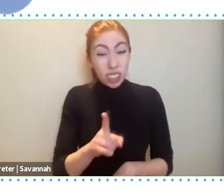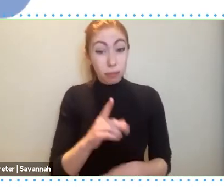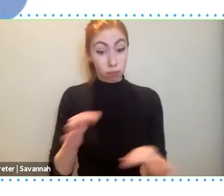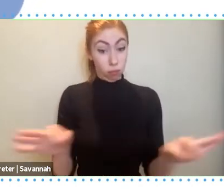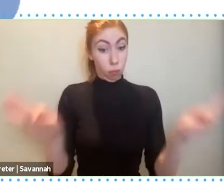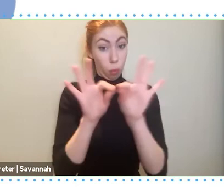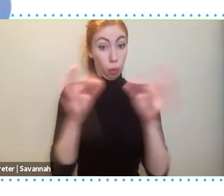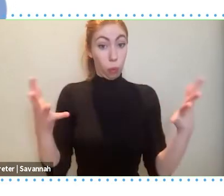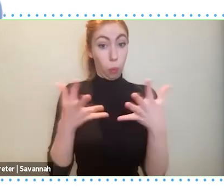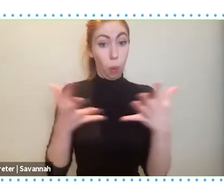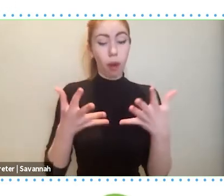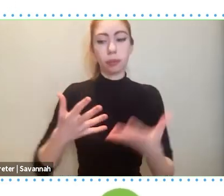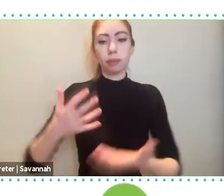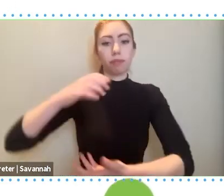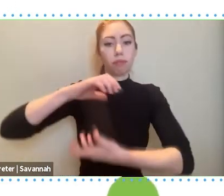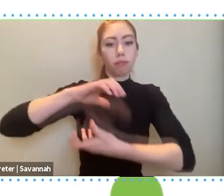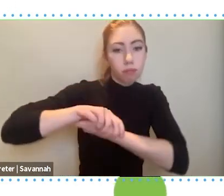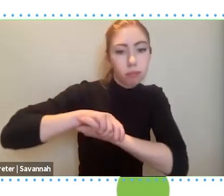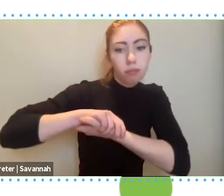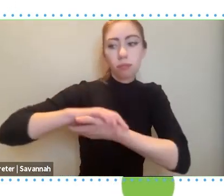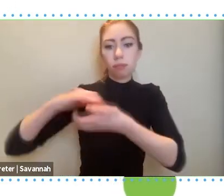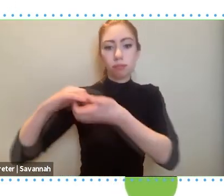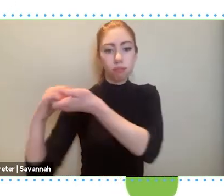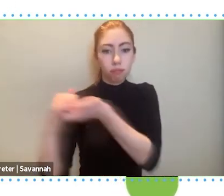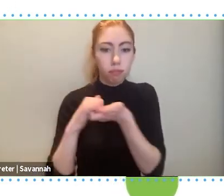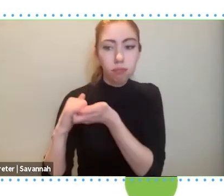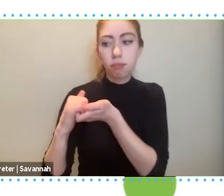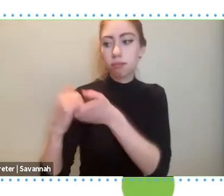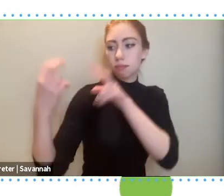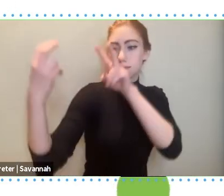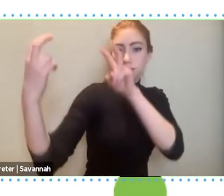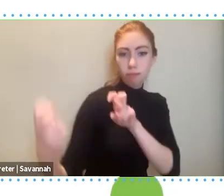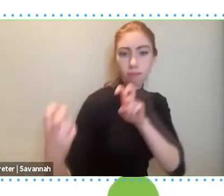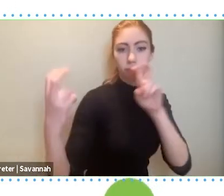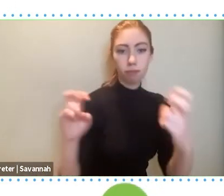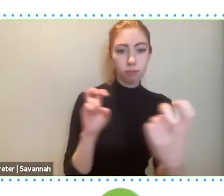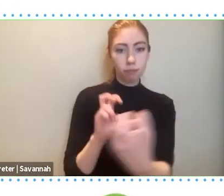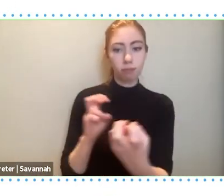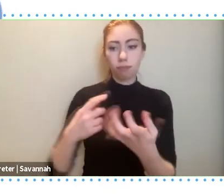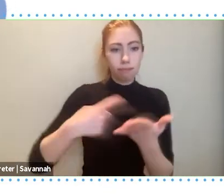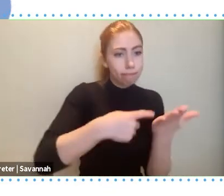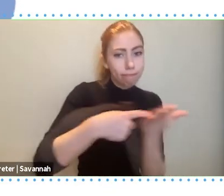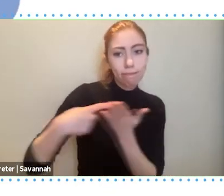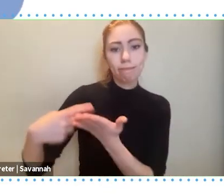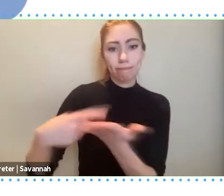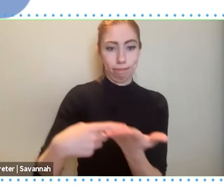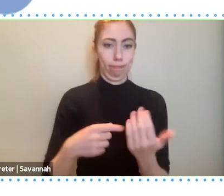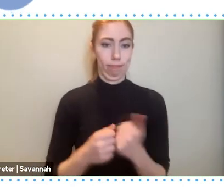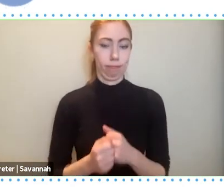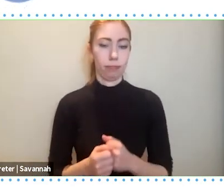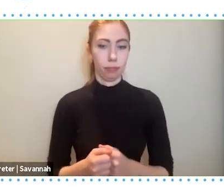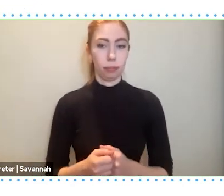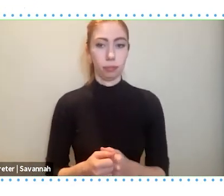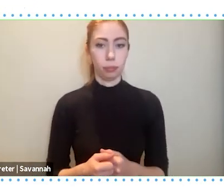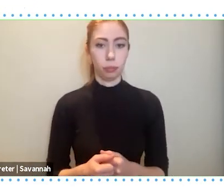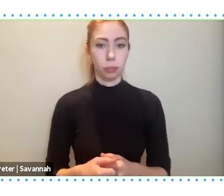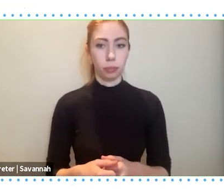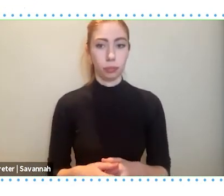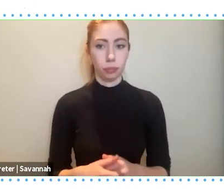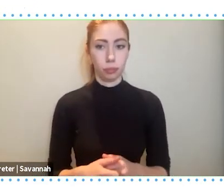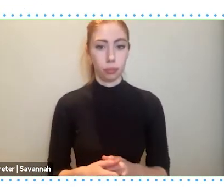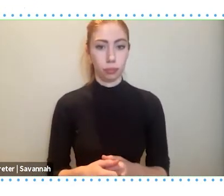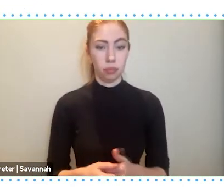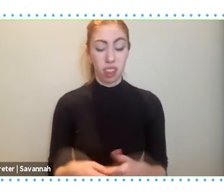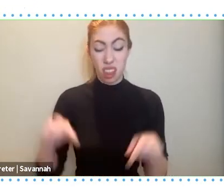governance, I think is as powerful as the resulting document or tools. This is a preliminary idea. We're throwing it